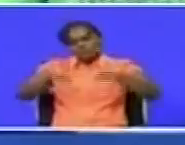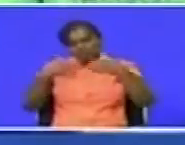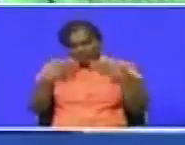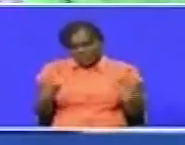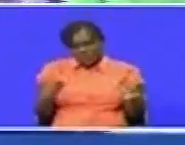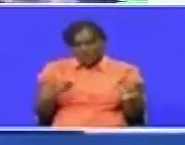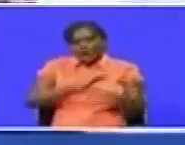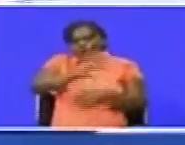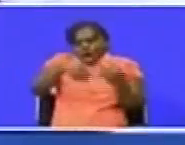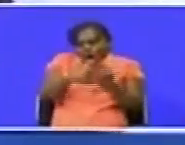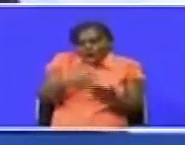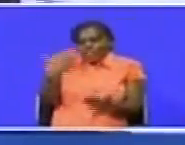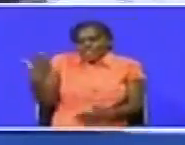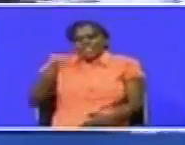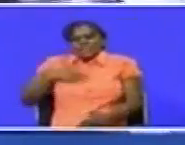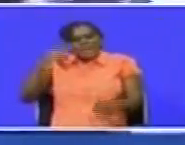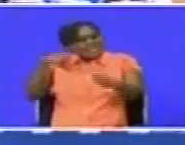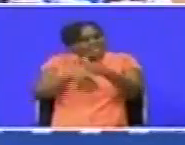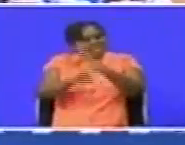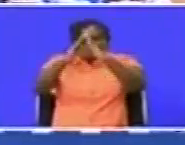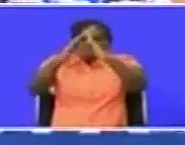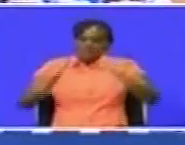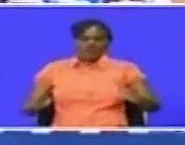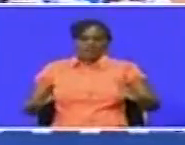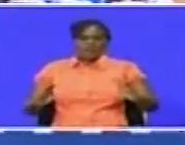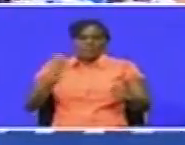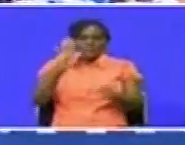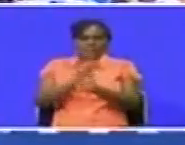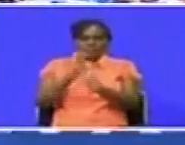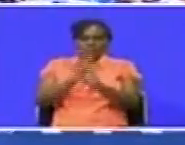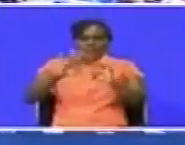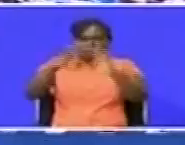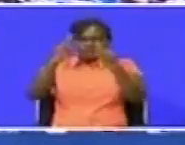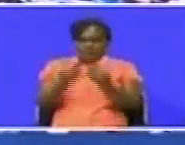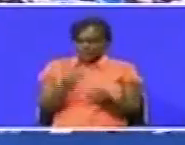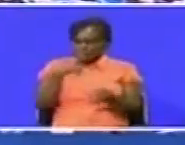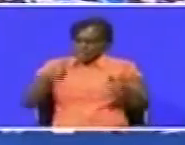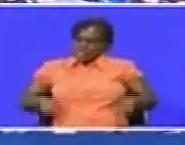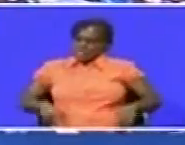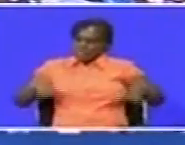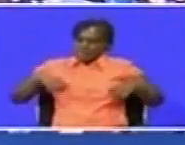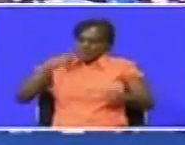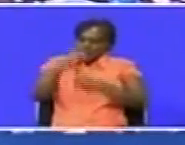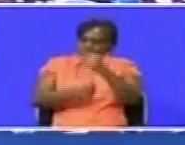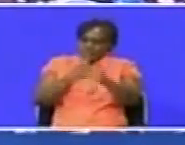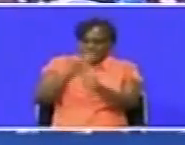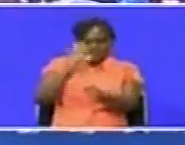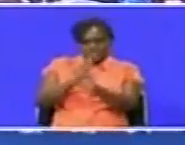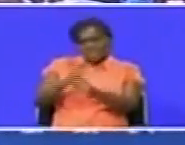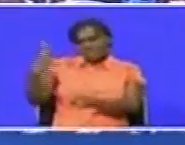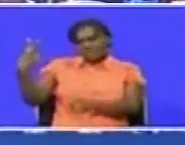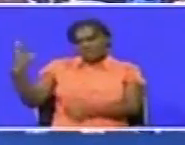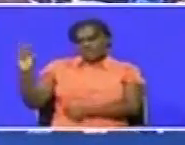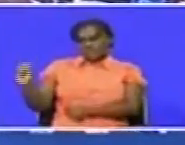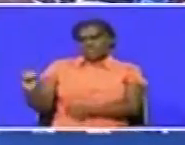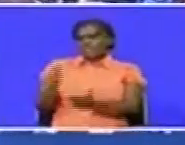na kila kitu yote. Kuna hata ile kitu nimeokoa. Many families tell us they've lived here for many years, some even up to 20, as